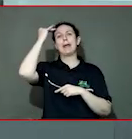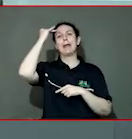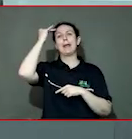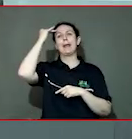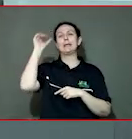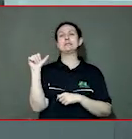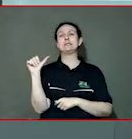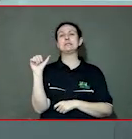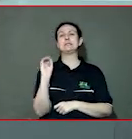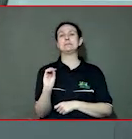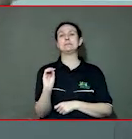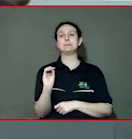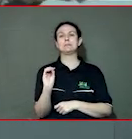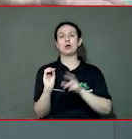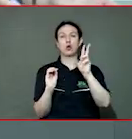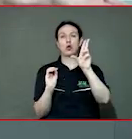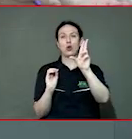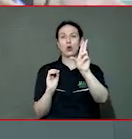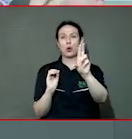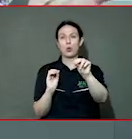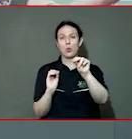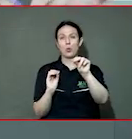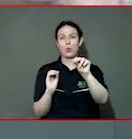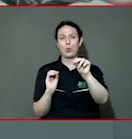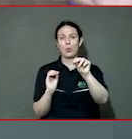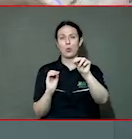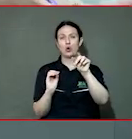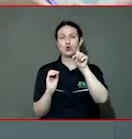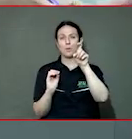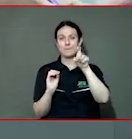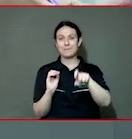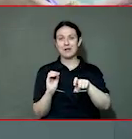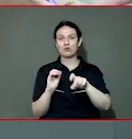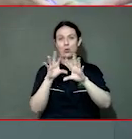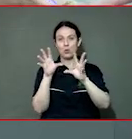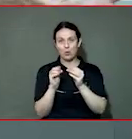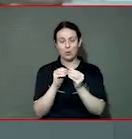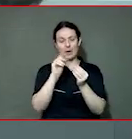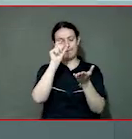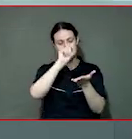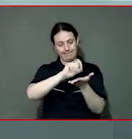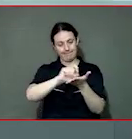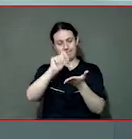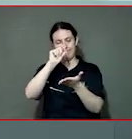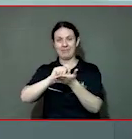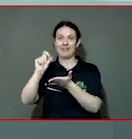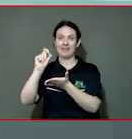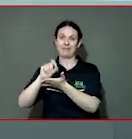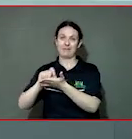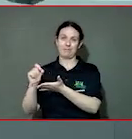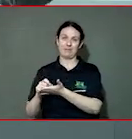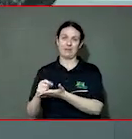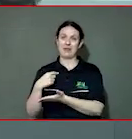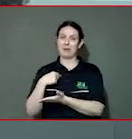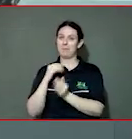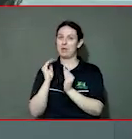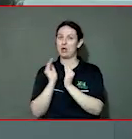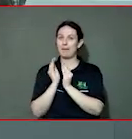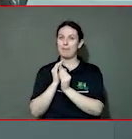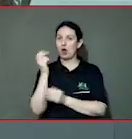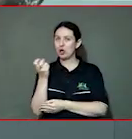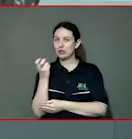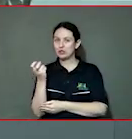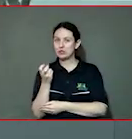6. But you didn't hand in your head with the paper. So I can't go and search in your head.